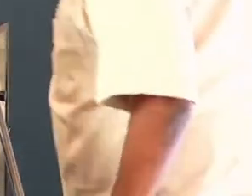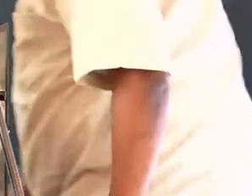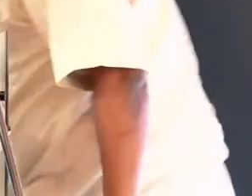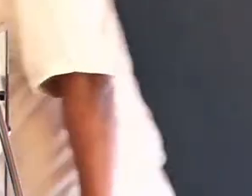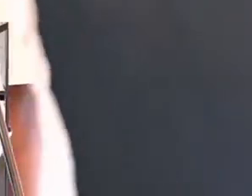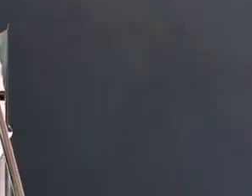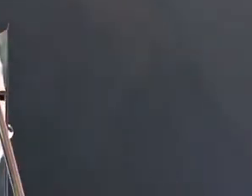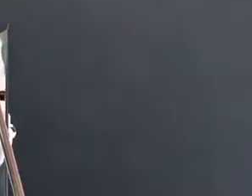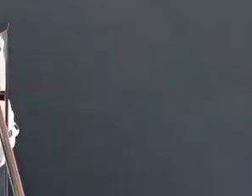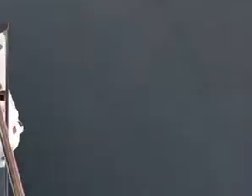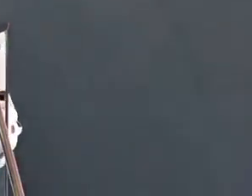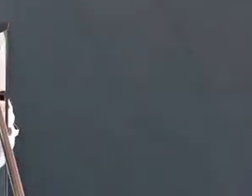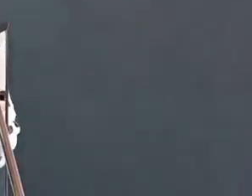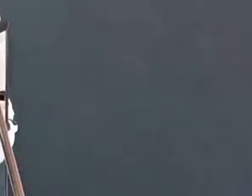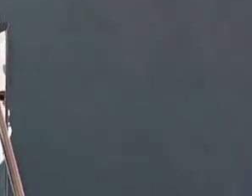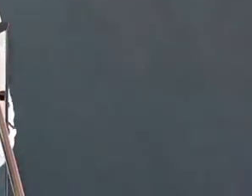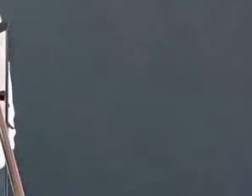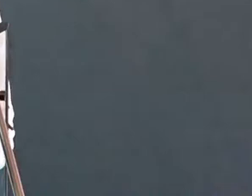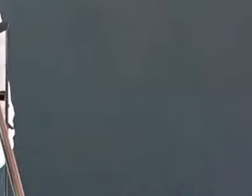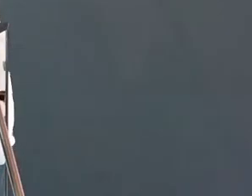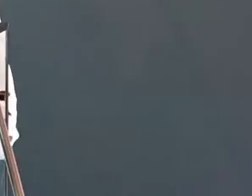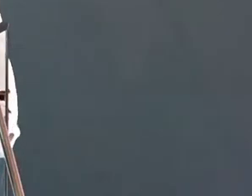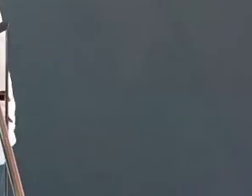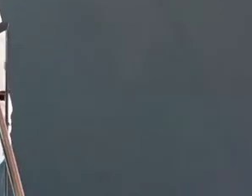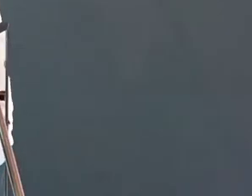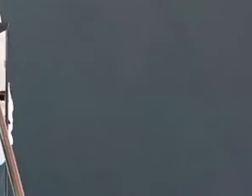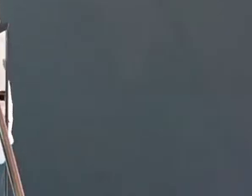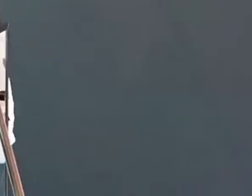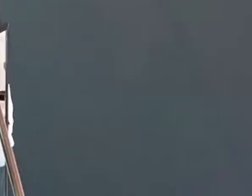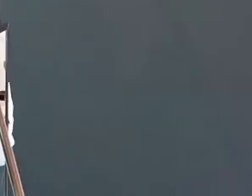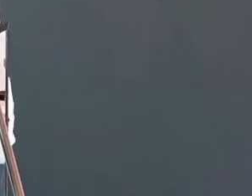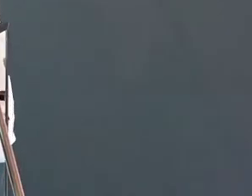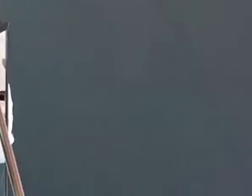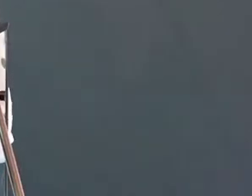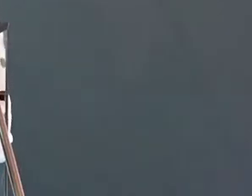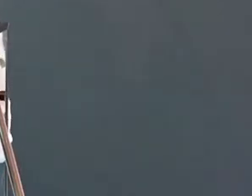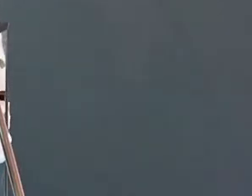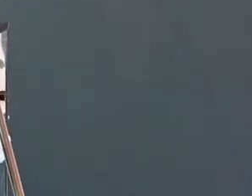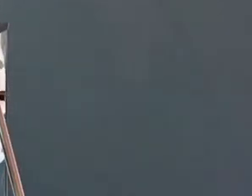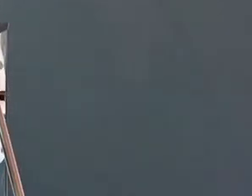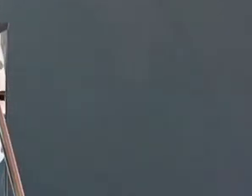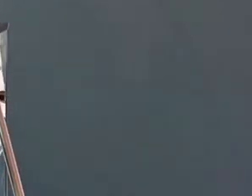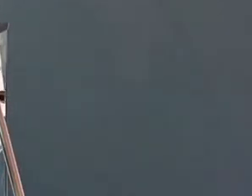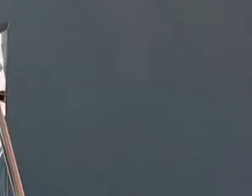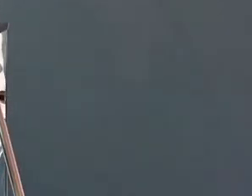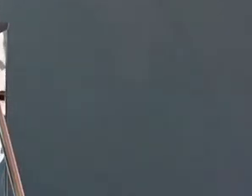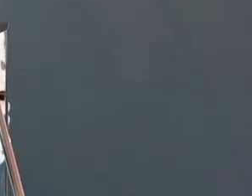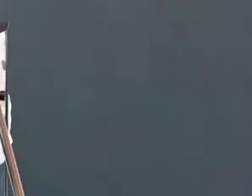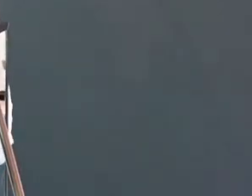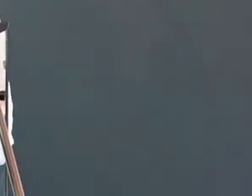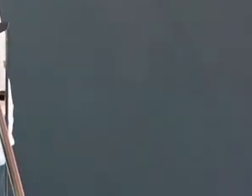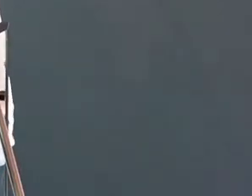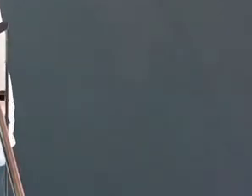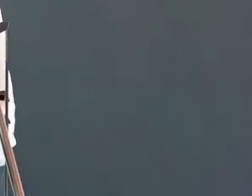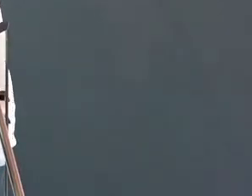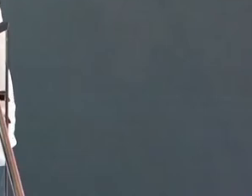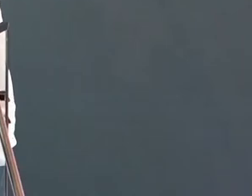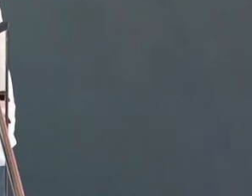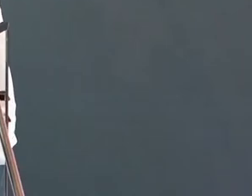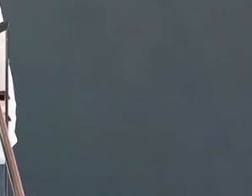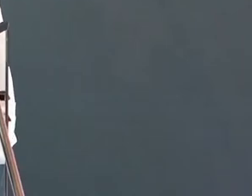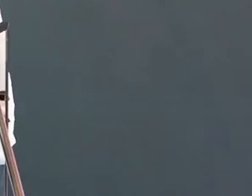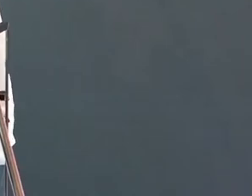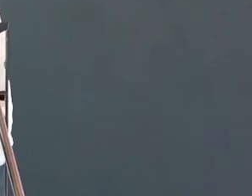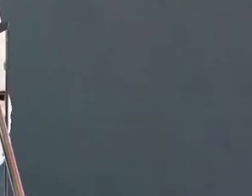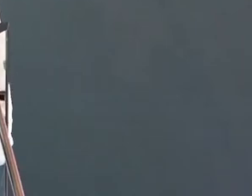the richness of the report, so it's better to just focus and actually read what I prepared or what we have prepared in order